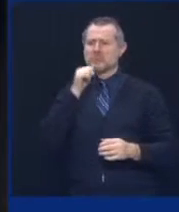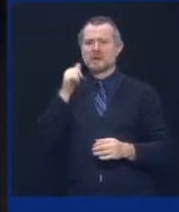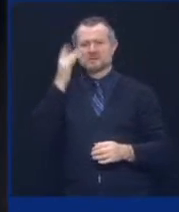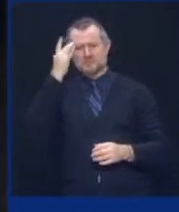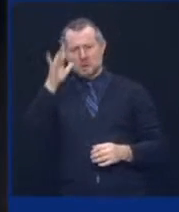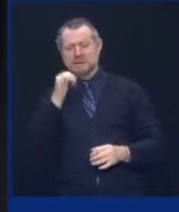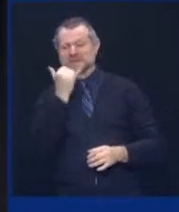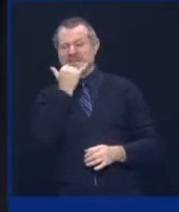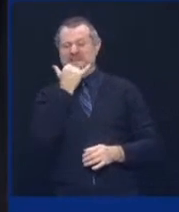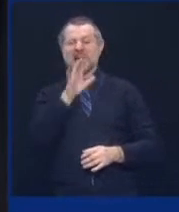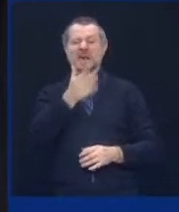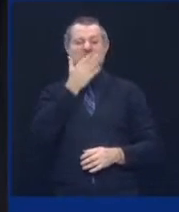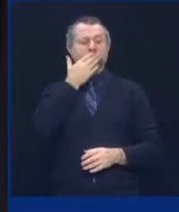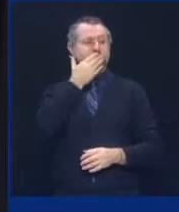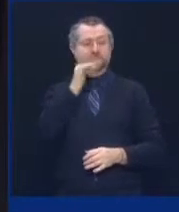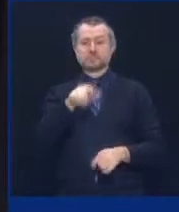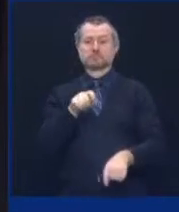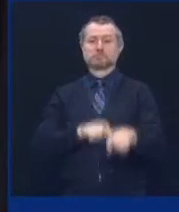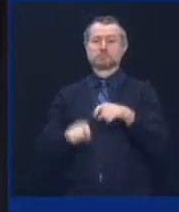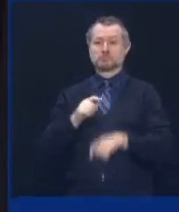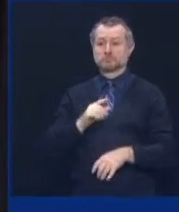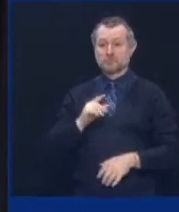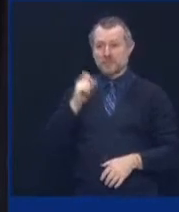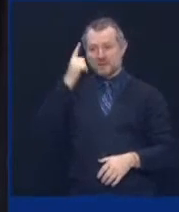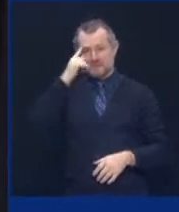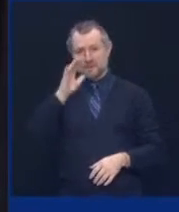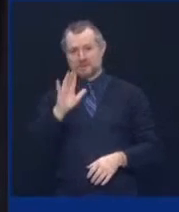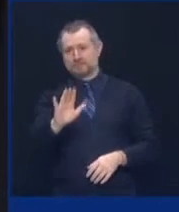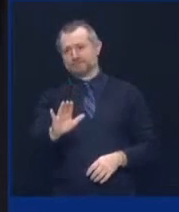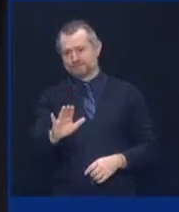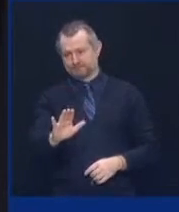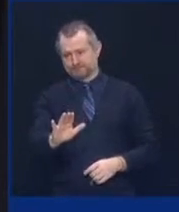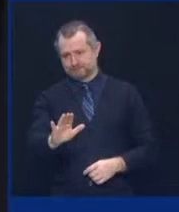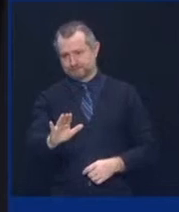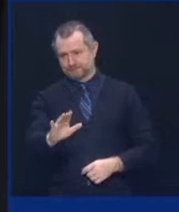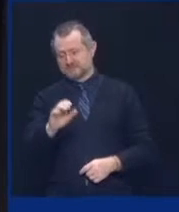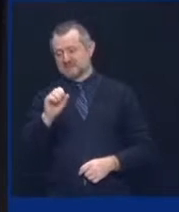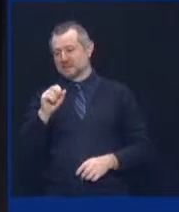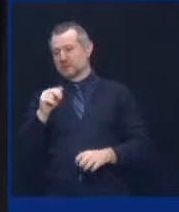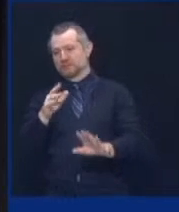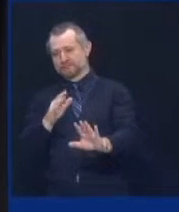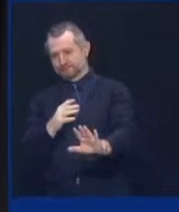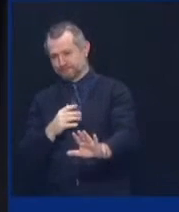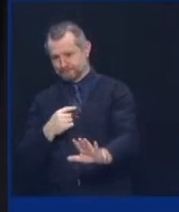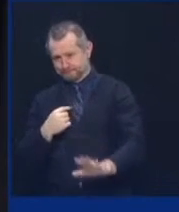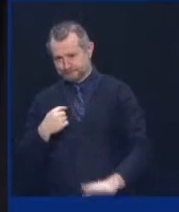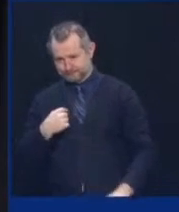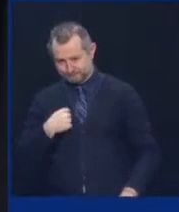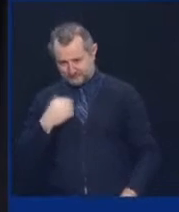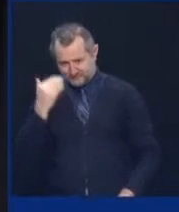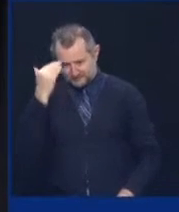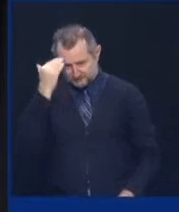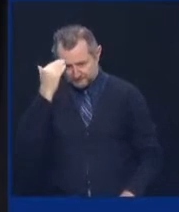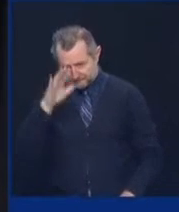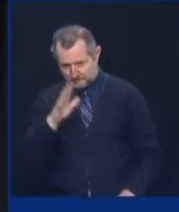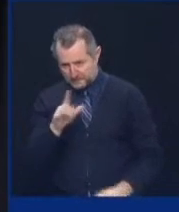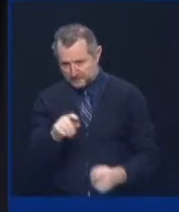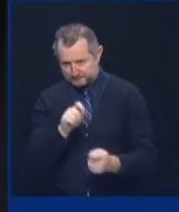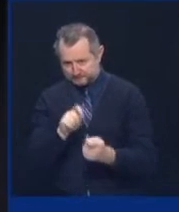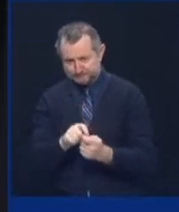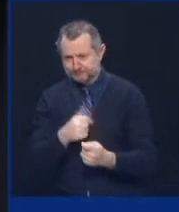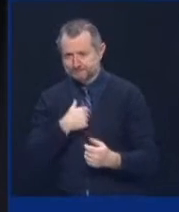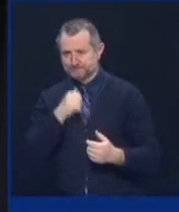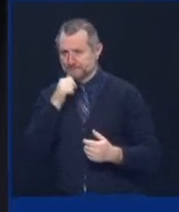Yeah. I don't know the specifics, but there was never an intention to tell diners that you can't use a